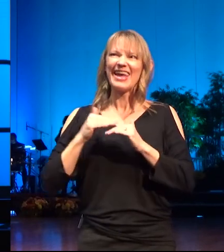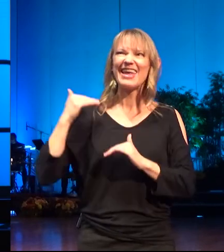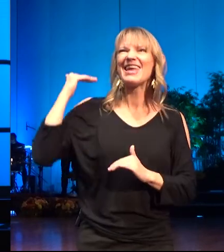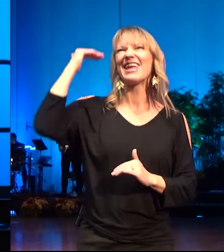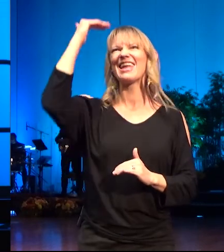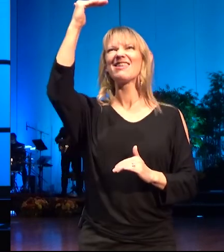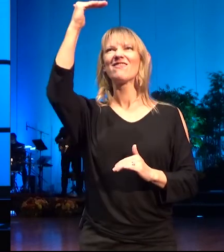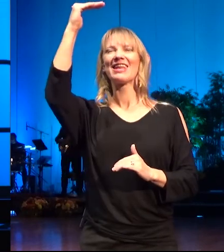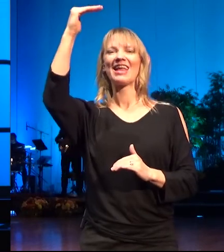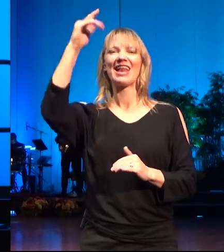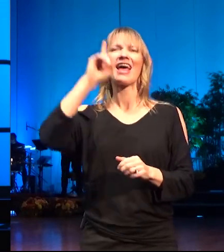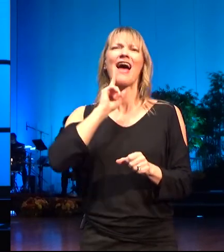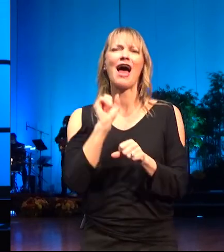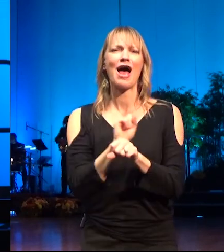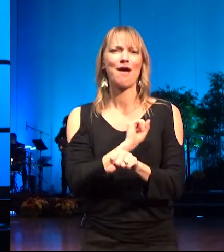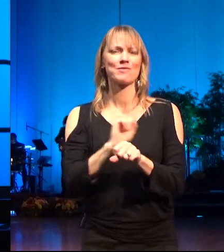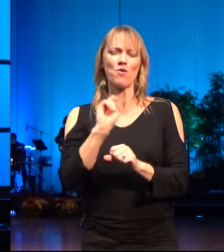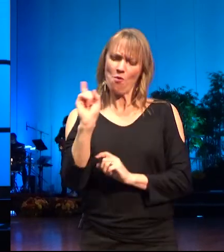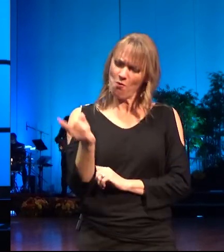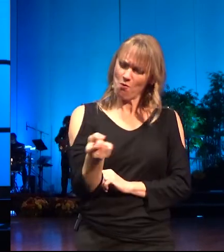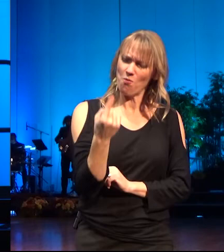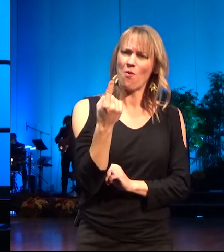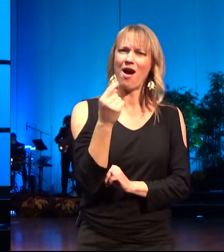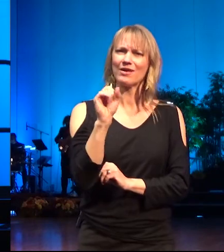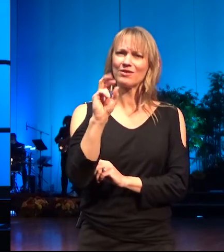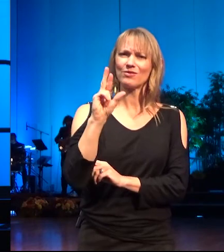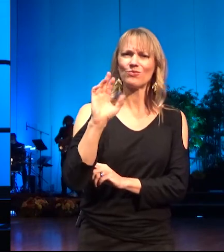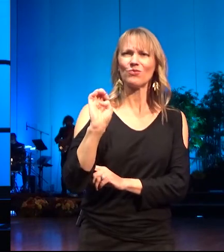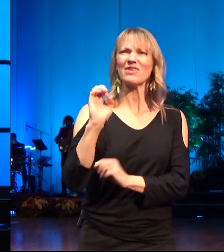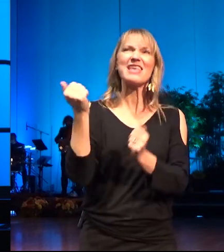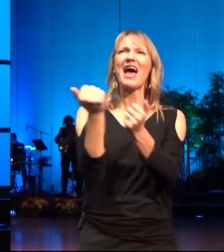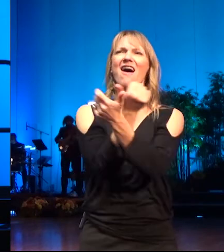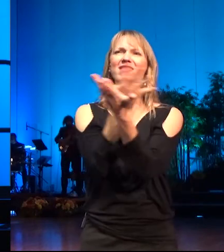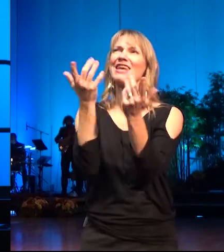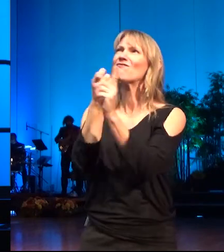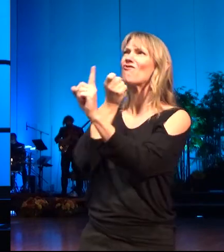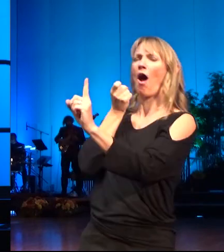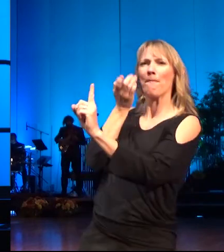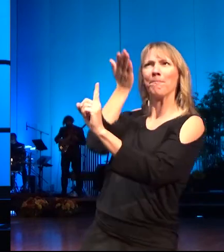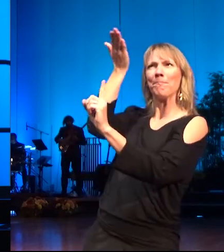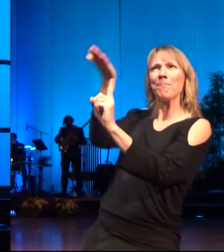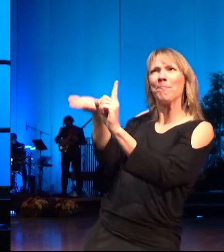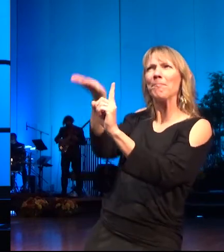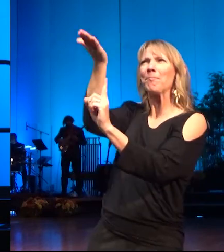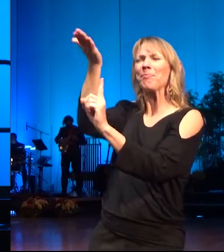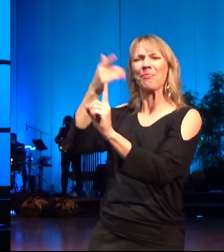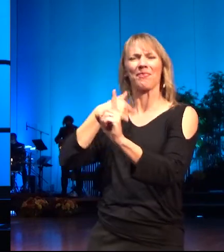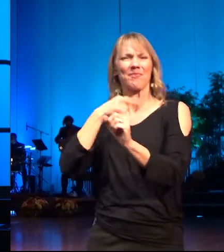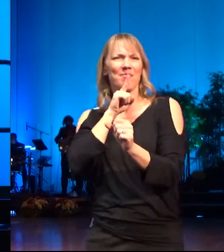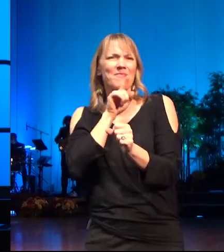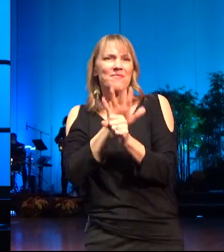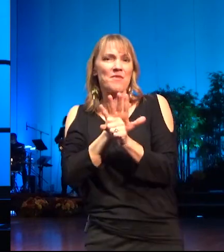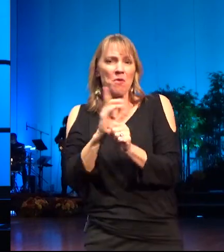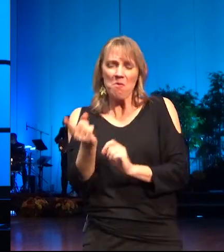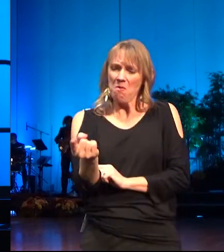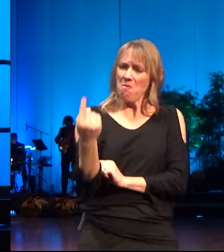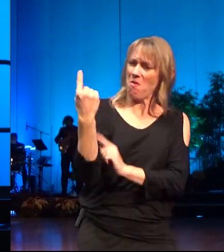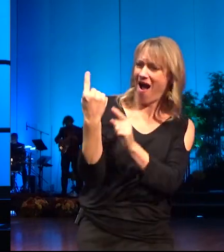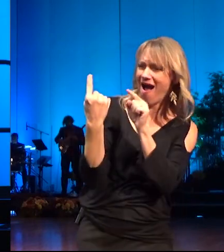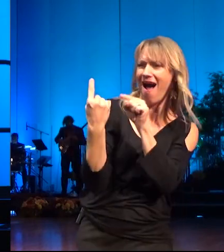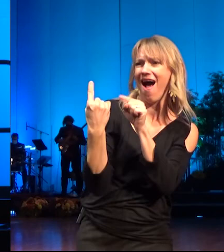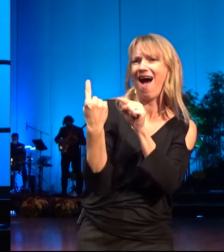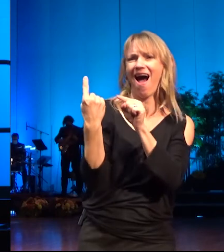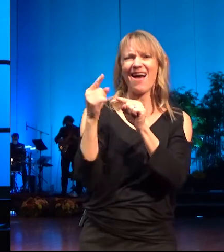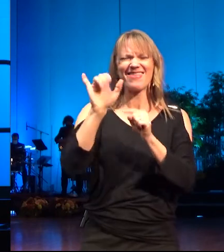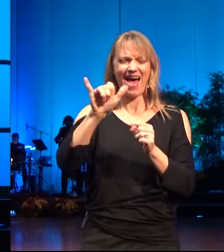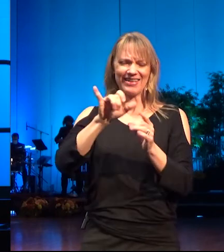the infinite, the absolute, the one source out of which all things arise. And I affirm this one source as